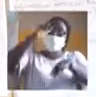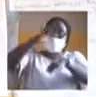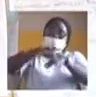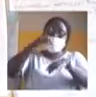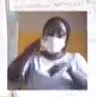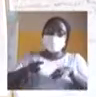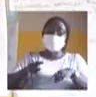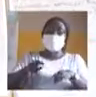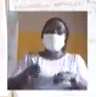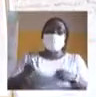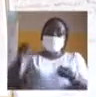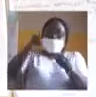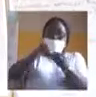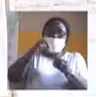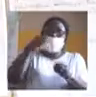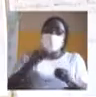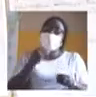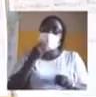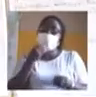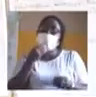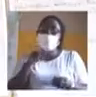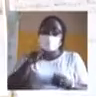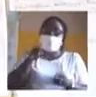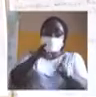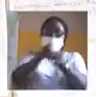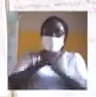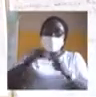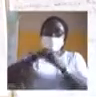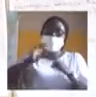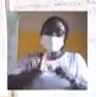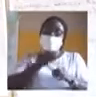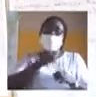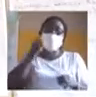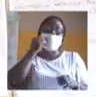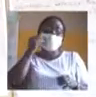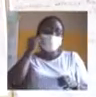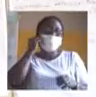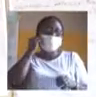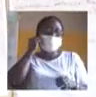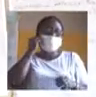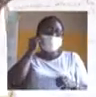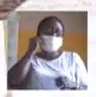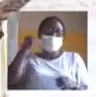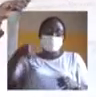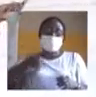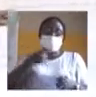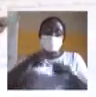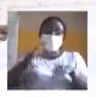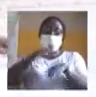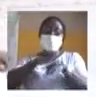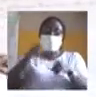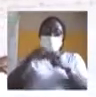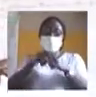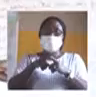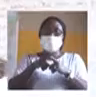homes. Then we will be going on to factors affecting demand.